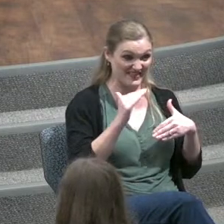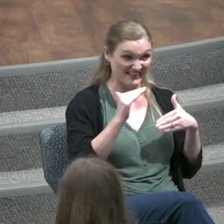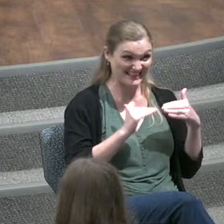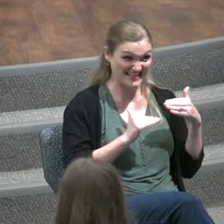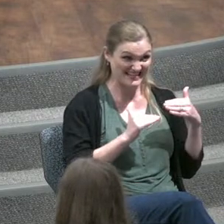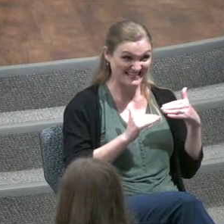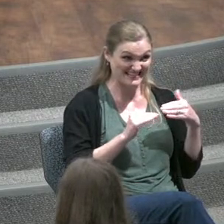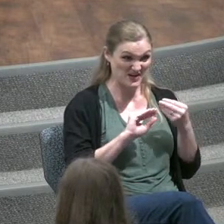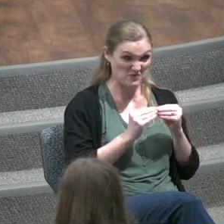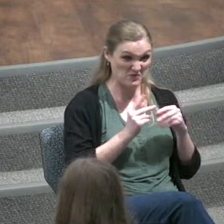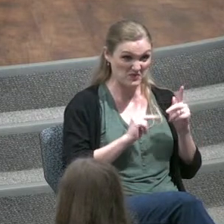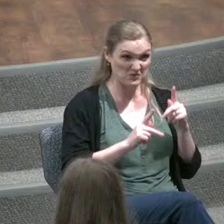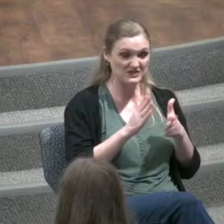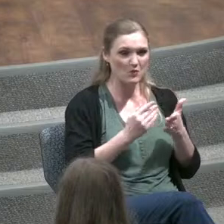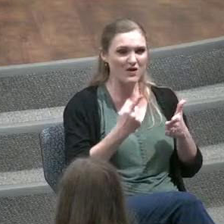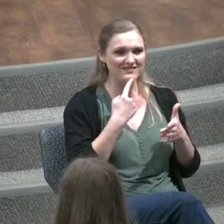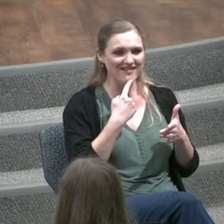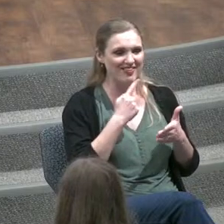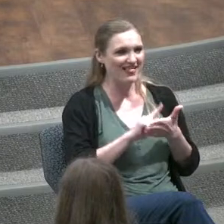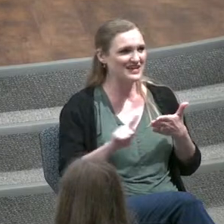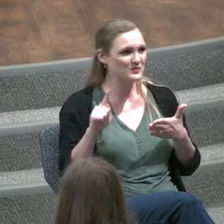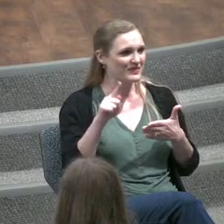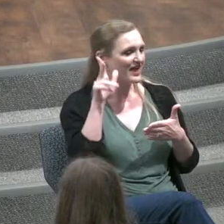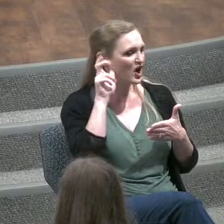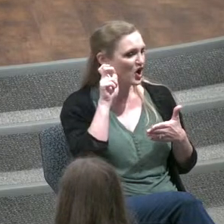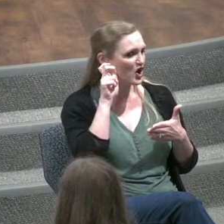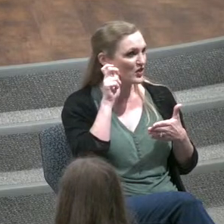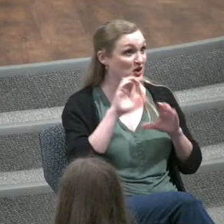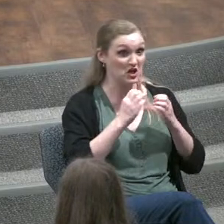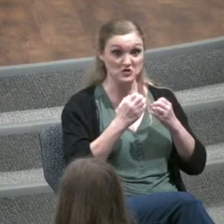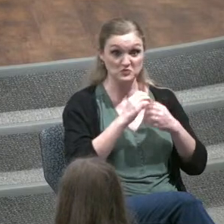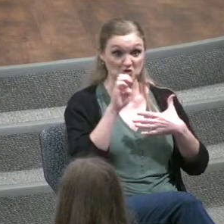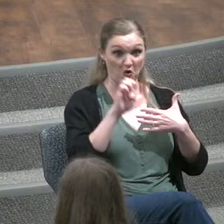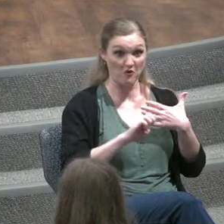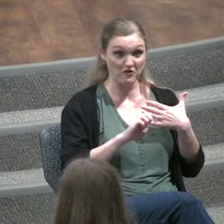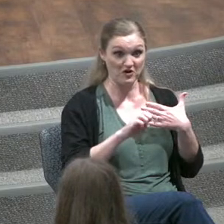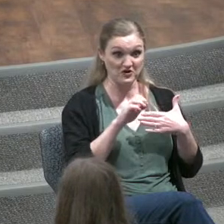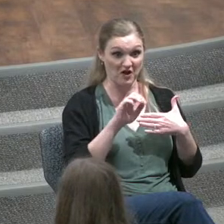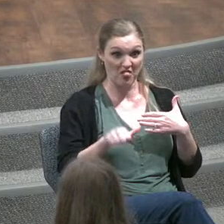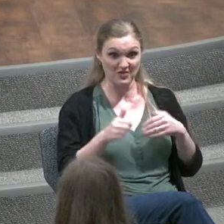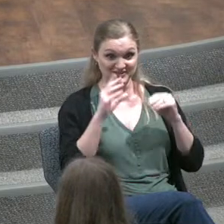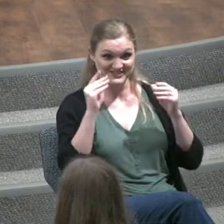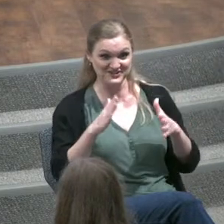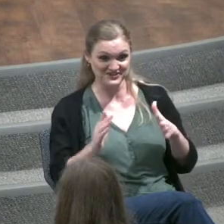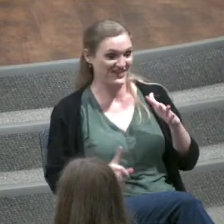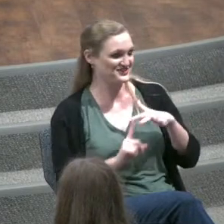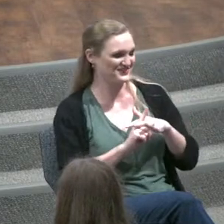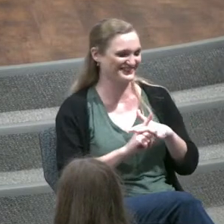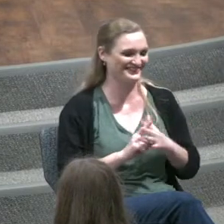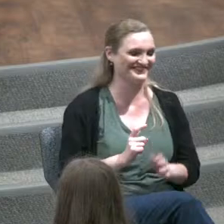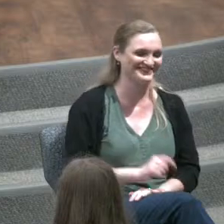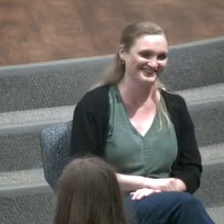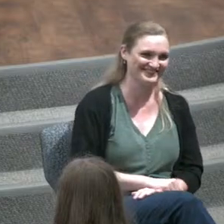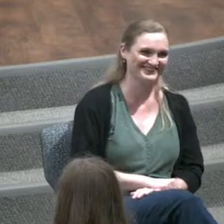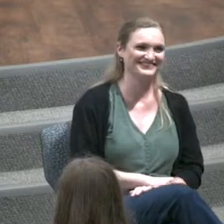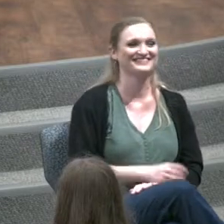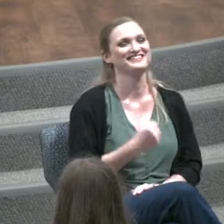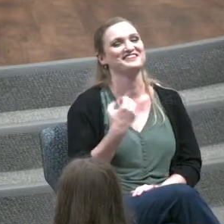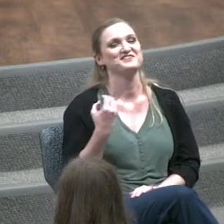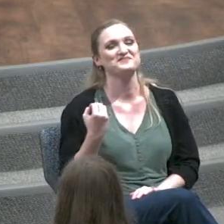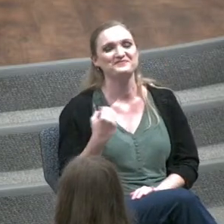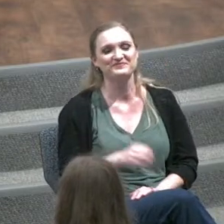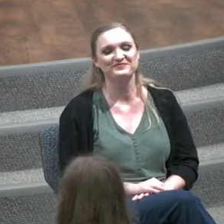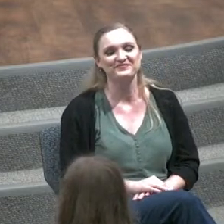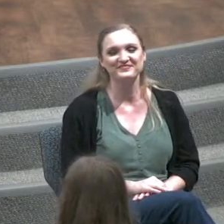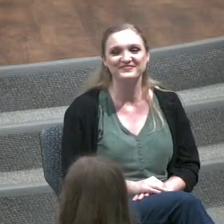smallest. Somebody said last week, said they heard that the class was over and that someone else was teaching. That's why they all showed up. So,